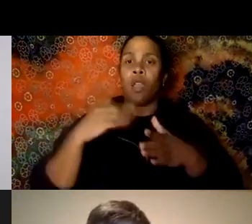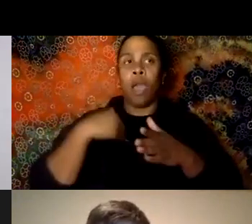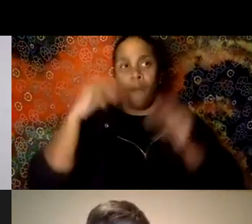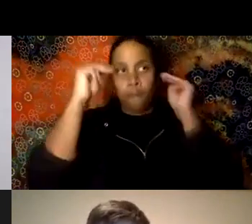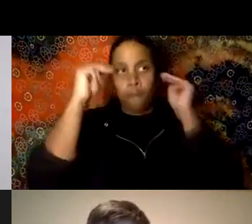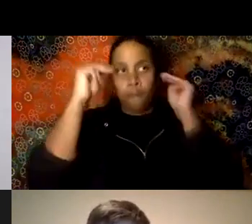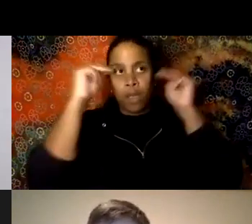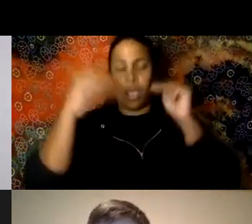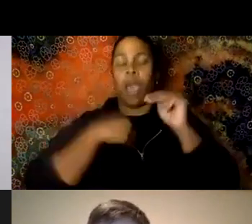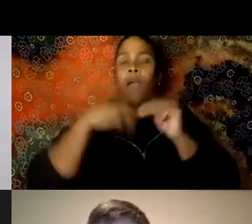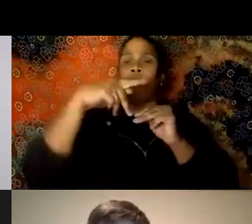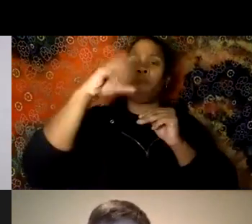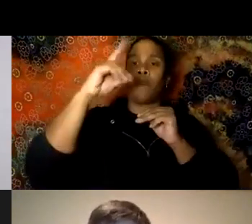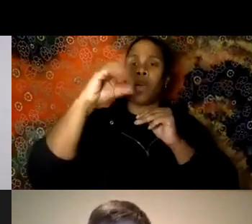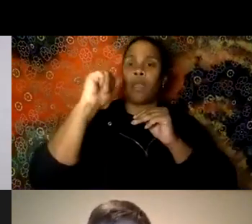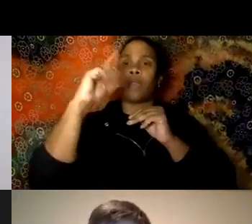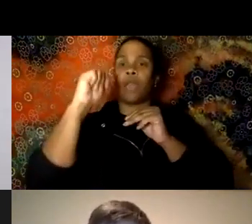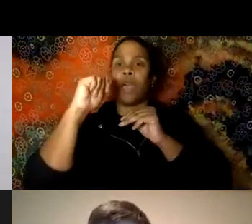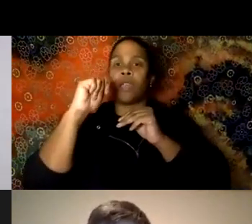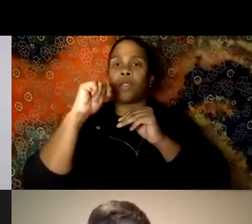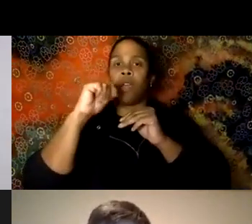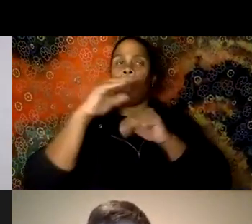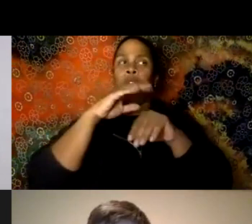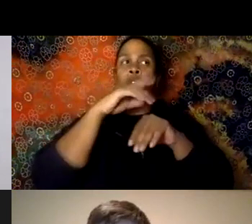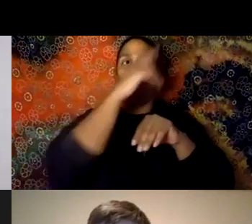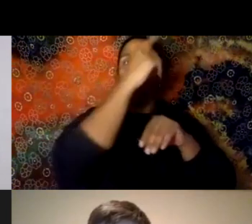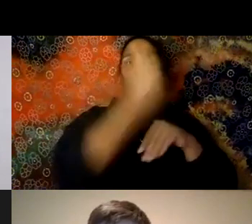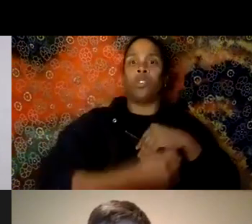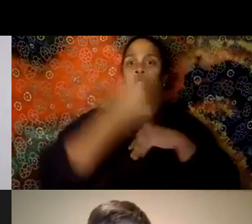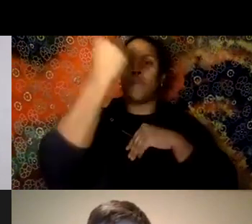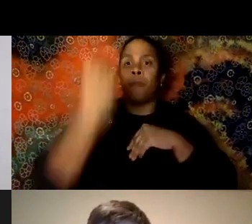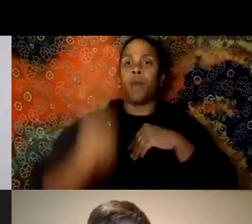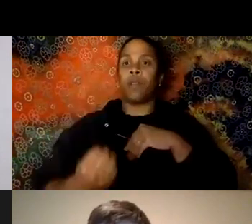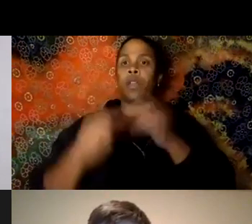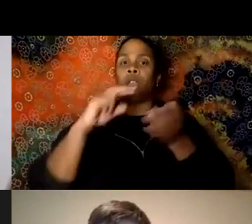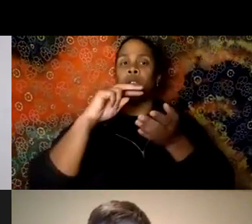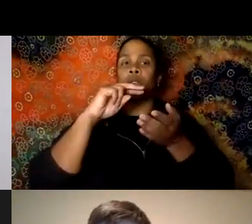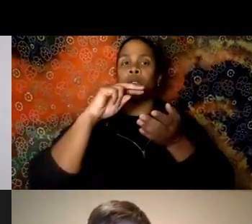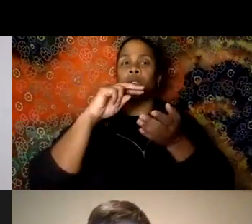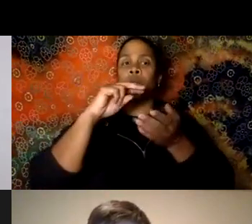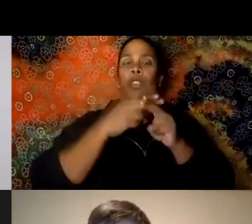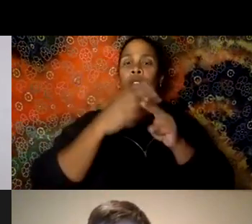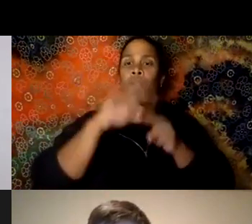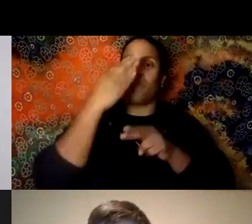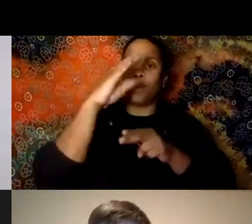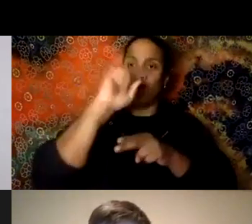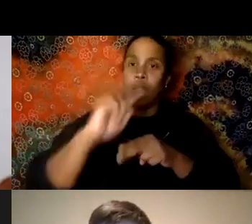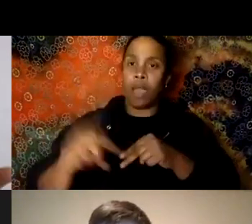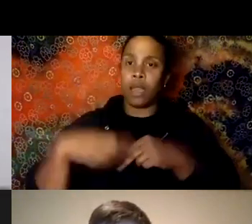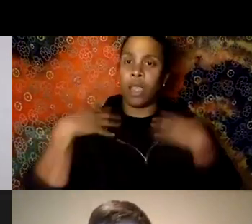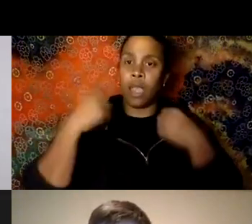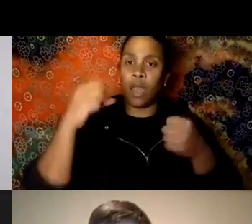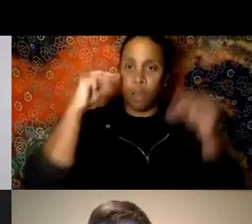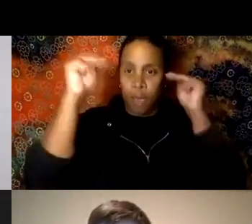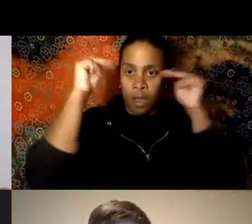podcast that broadcasts Thursdays and Mondays. It's called Blue Lightning Healing Meditations. You can find it on